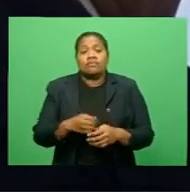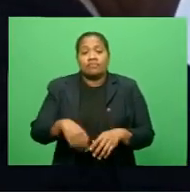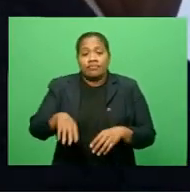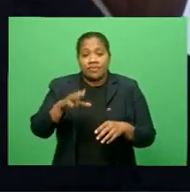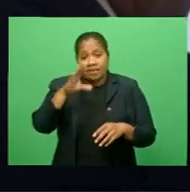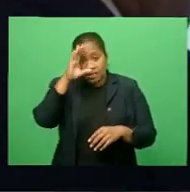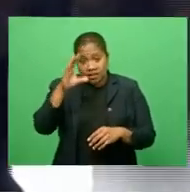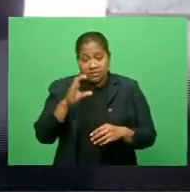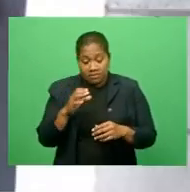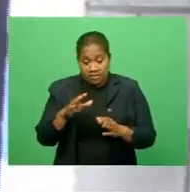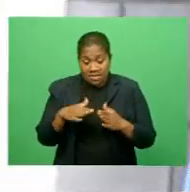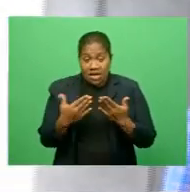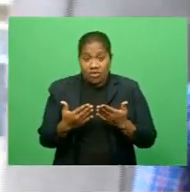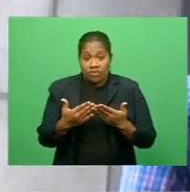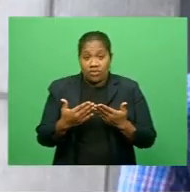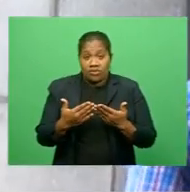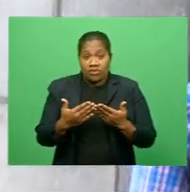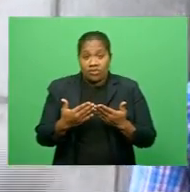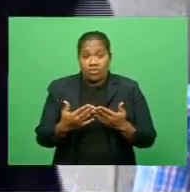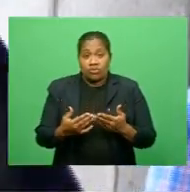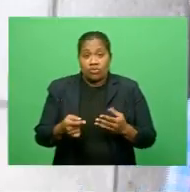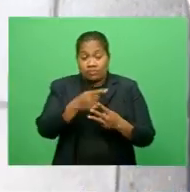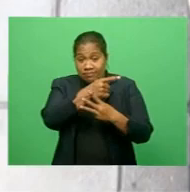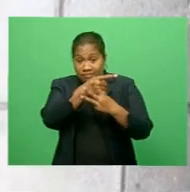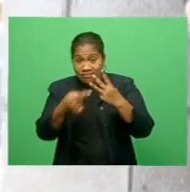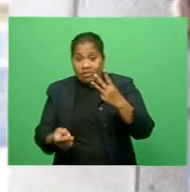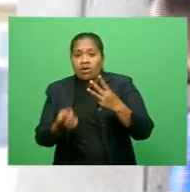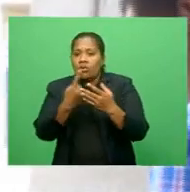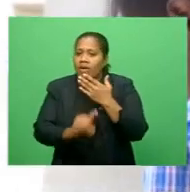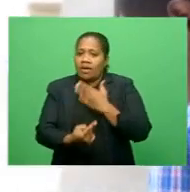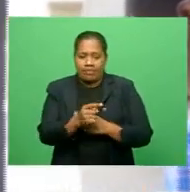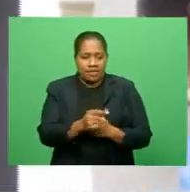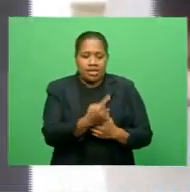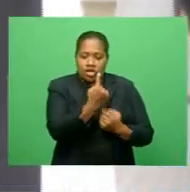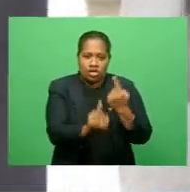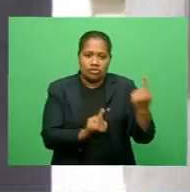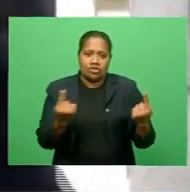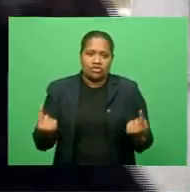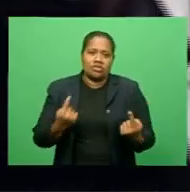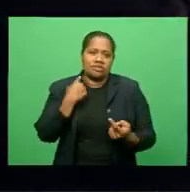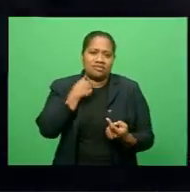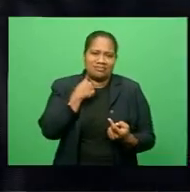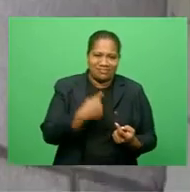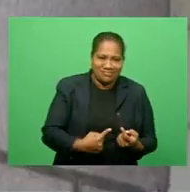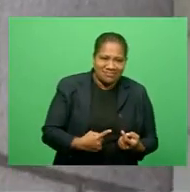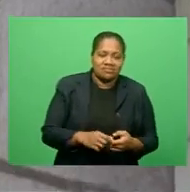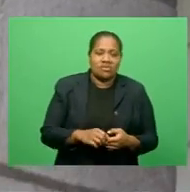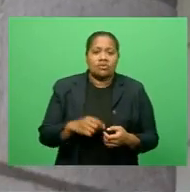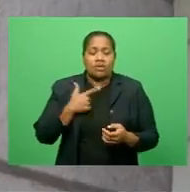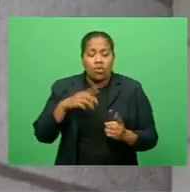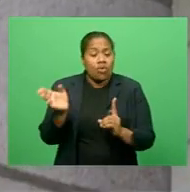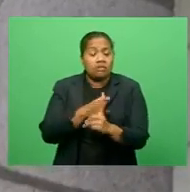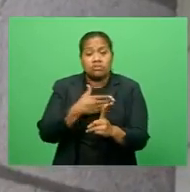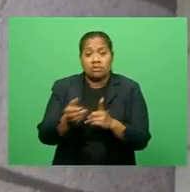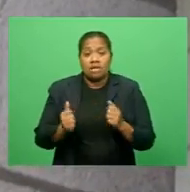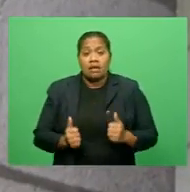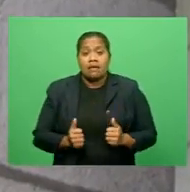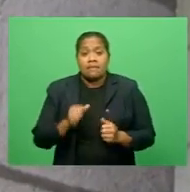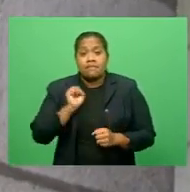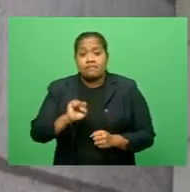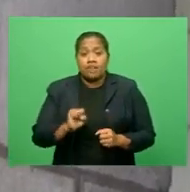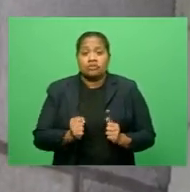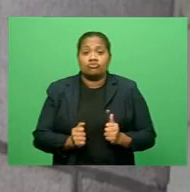now charged with one count of manslaughter each. It is alleged that they unlawfully assaulted bus driver Subhash Chand